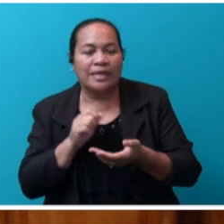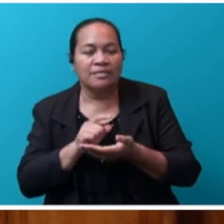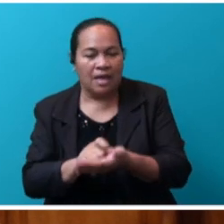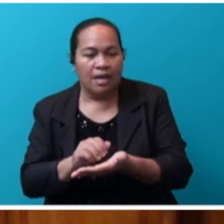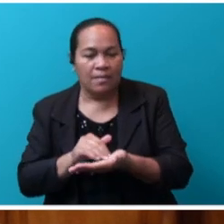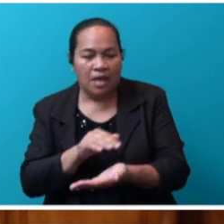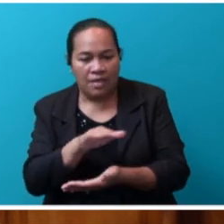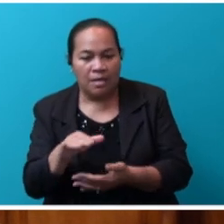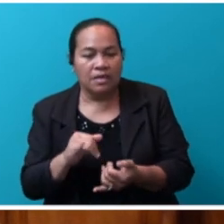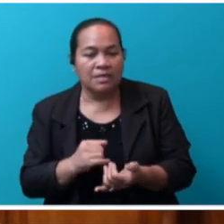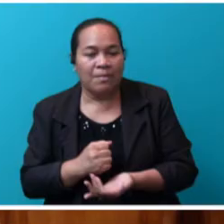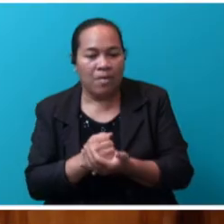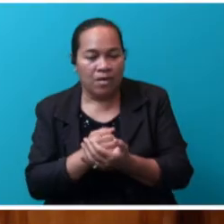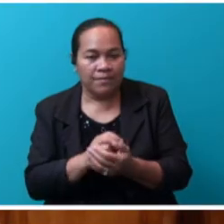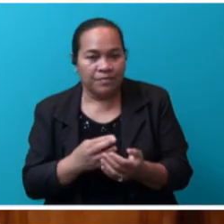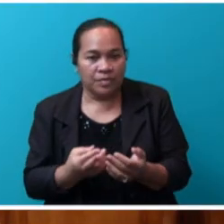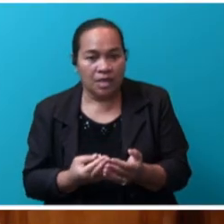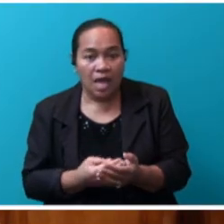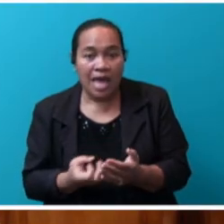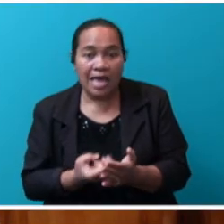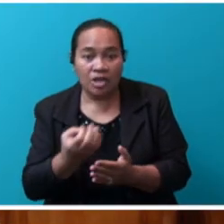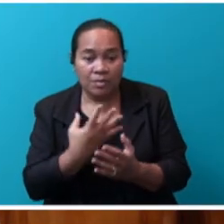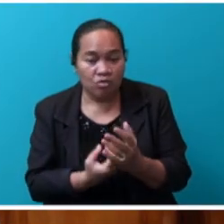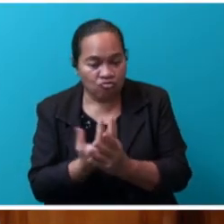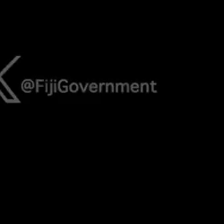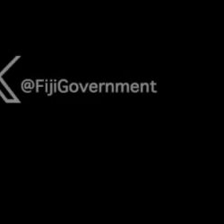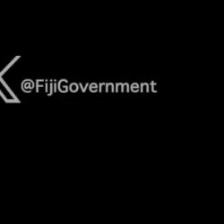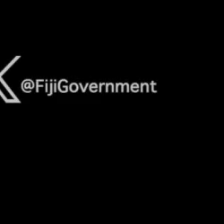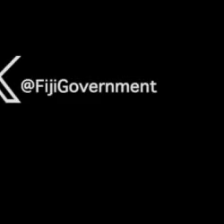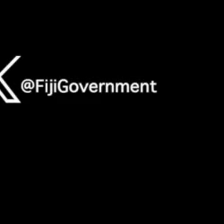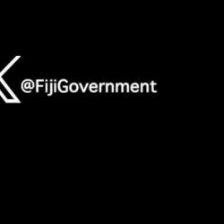sustainable economic growth across the nation. Thank you, Mr. Speaker, sir.